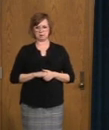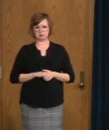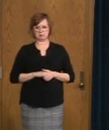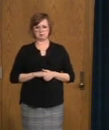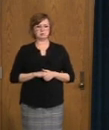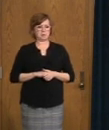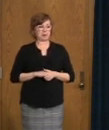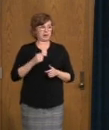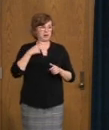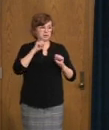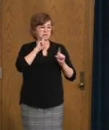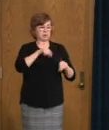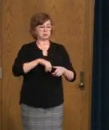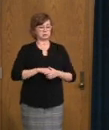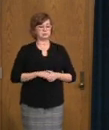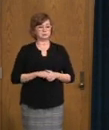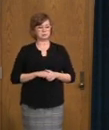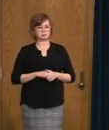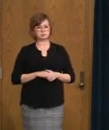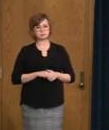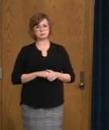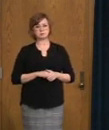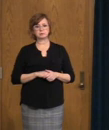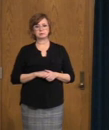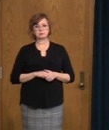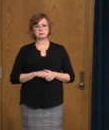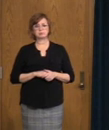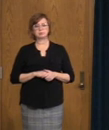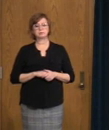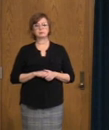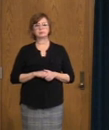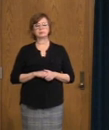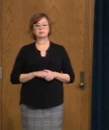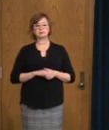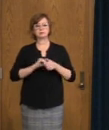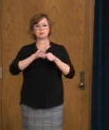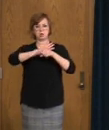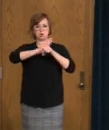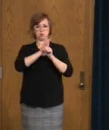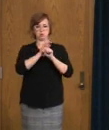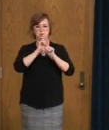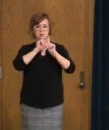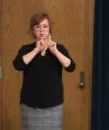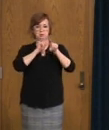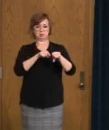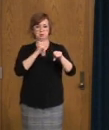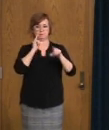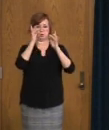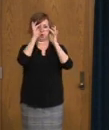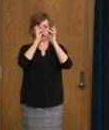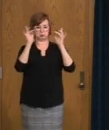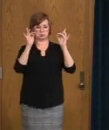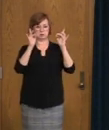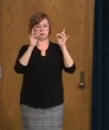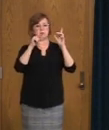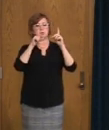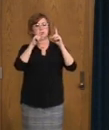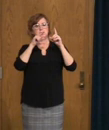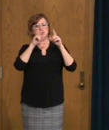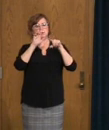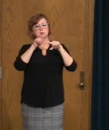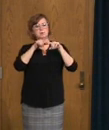yeah, I can provide some information on that. So our COVID response in our hospitals is based on a stepped approach